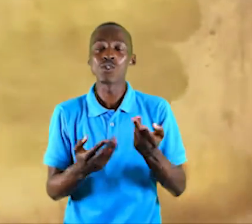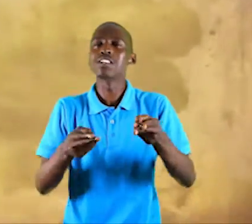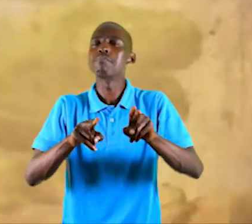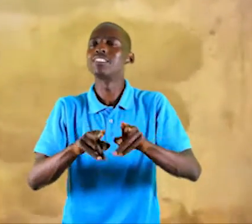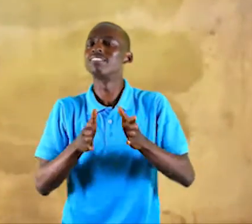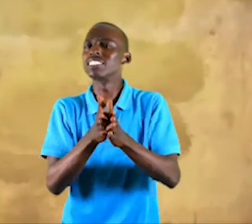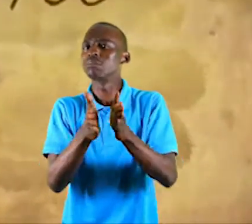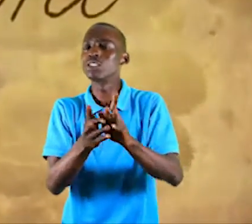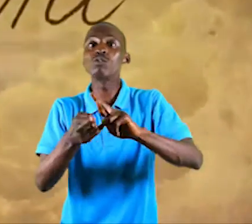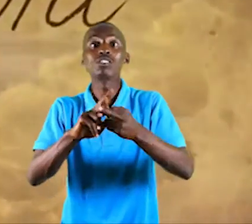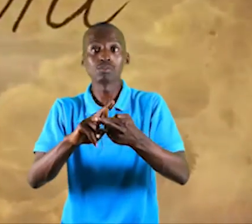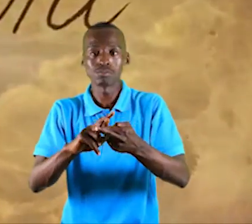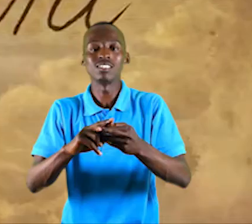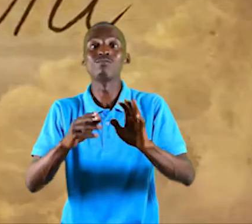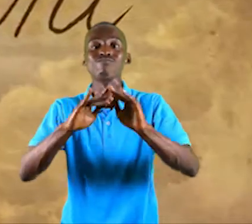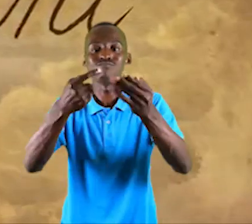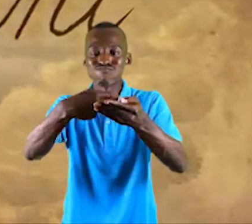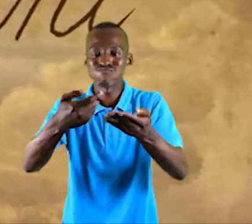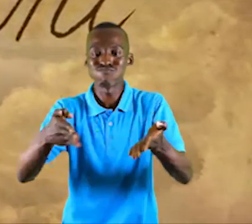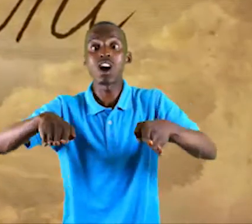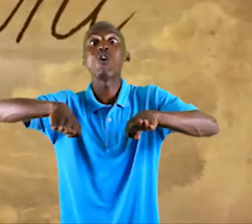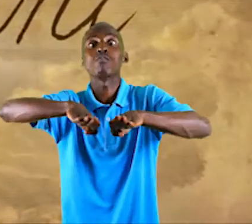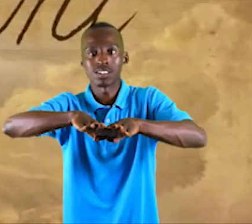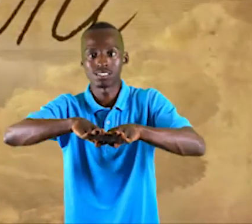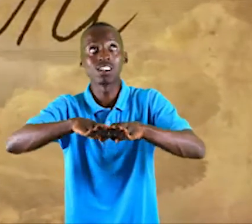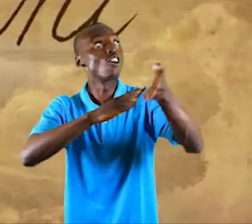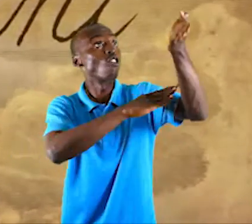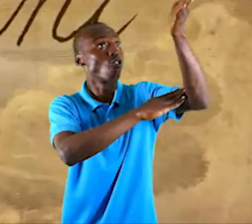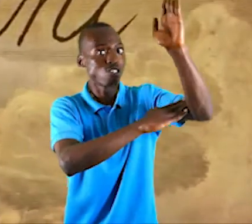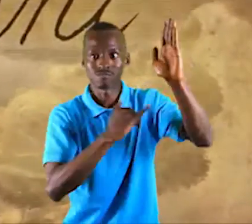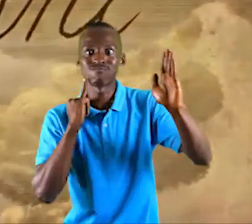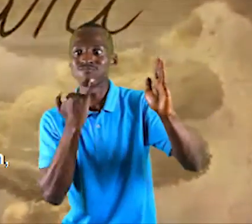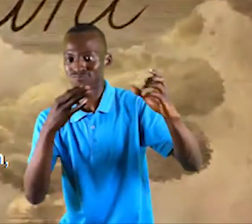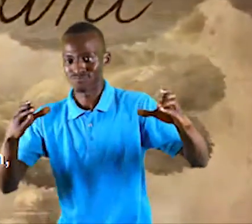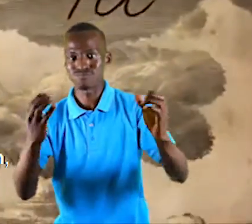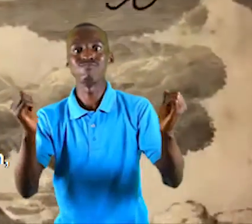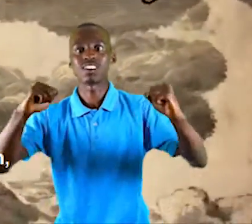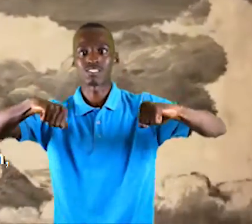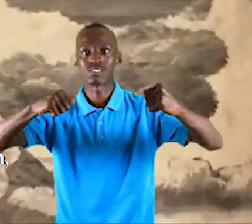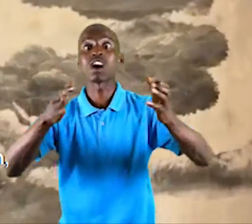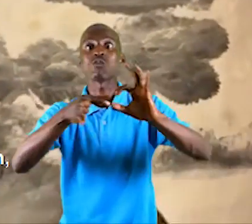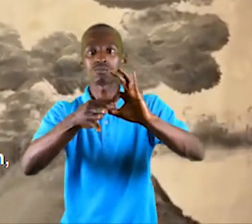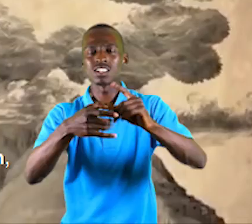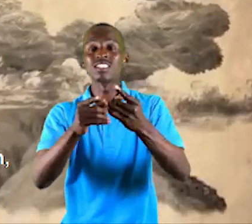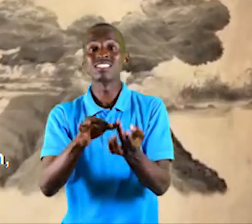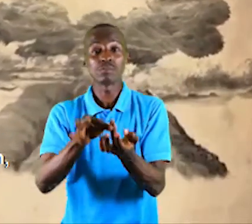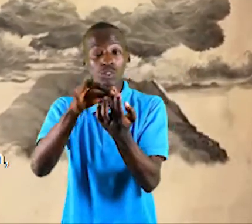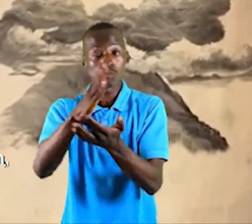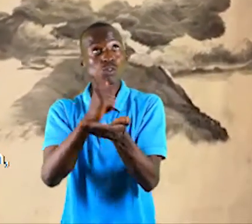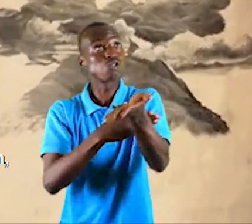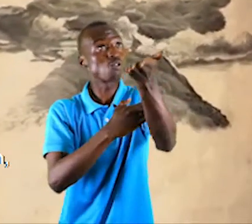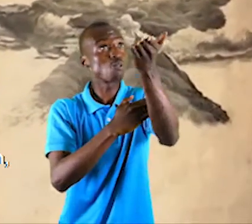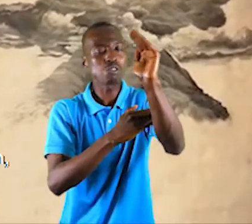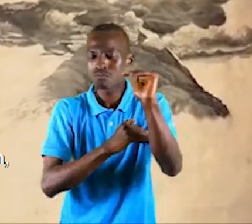word used to describe this relationship is covenant. It's like a legal agreement between God and Israel. And it's unique because up till now,